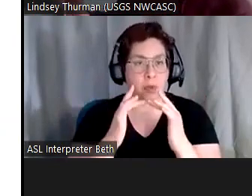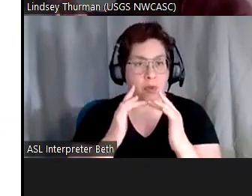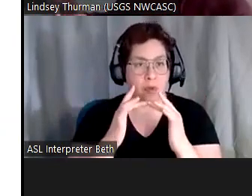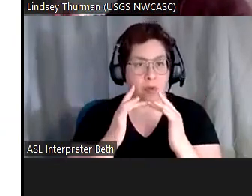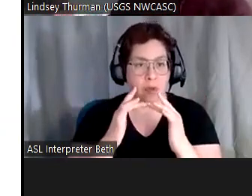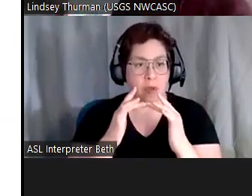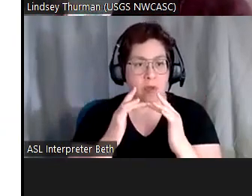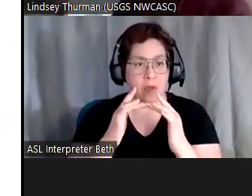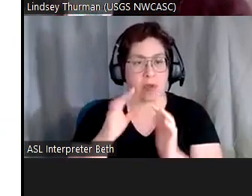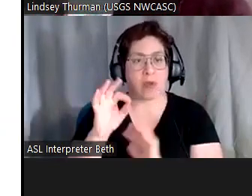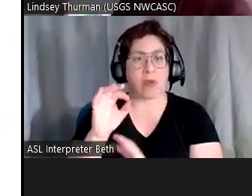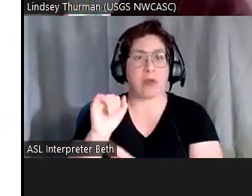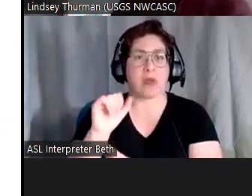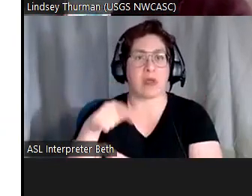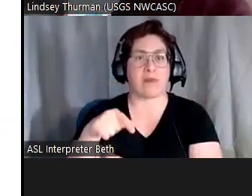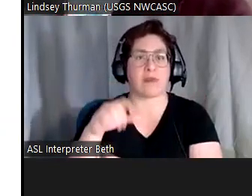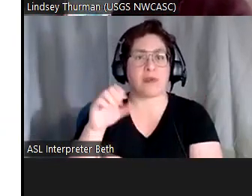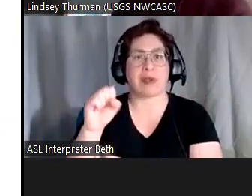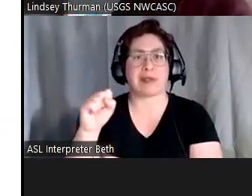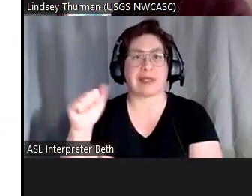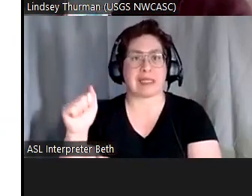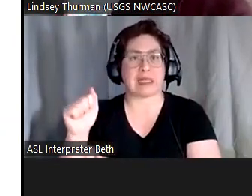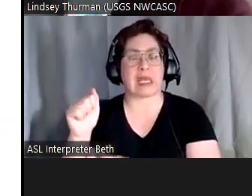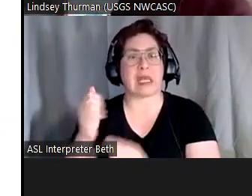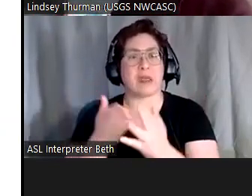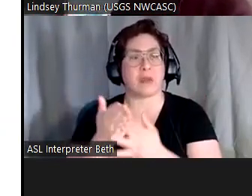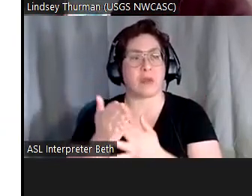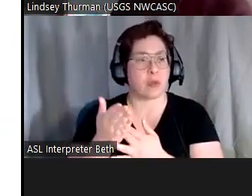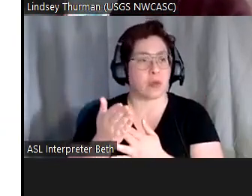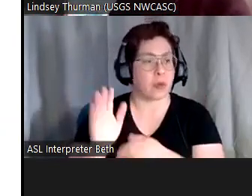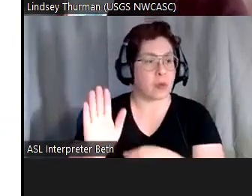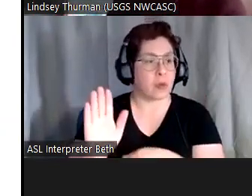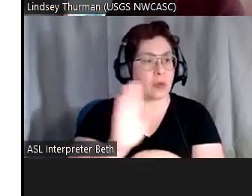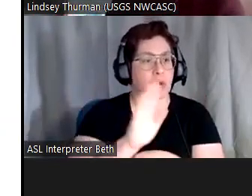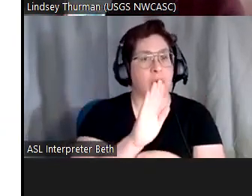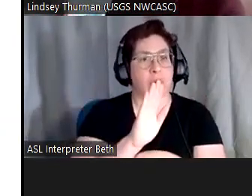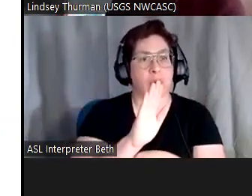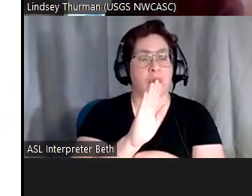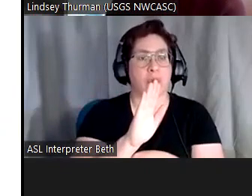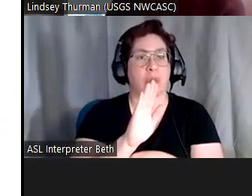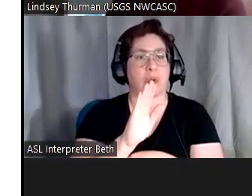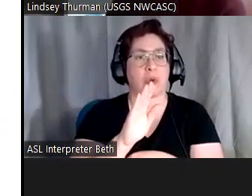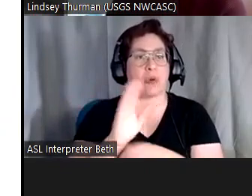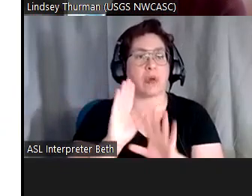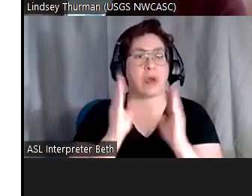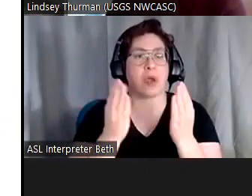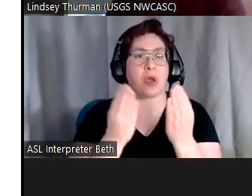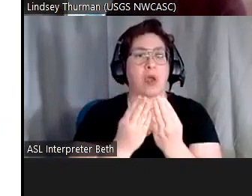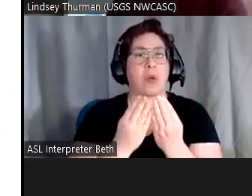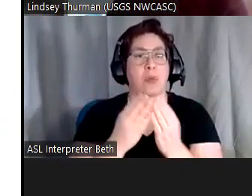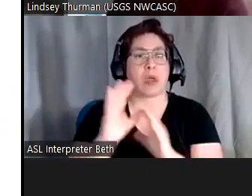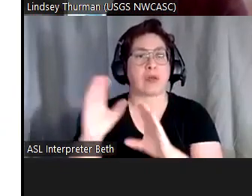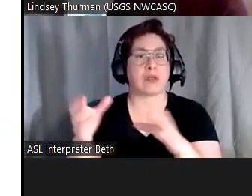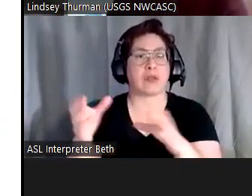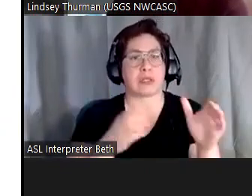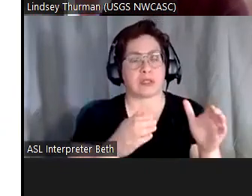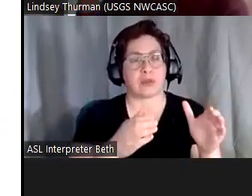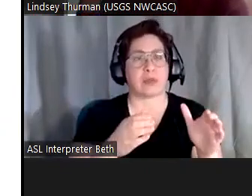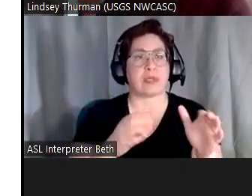the FAQ for SSAs is available through your branch of species status,